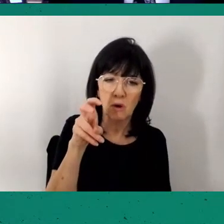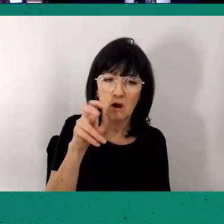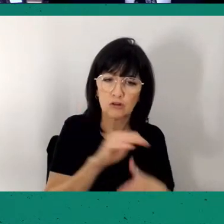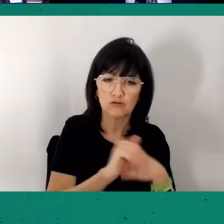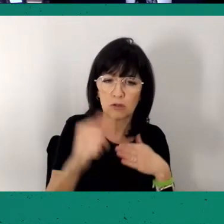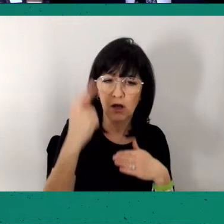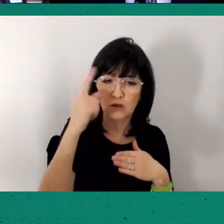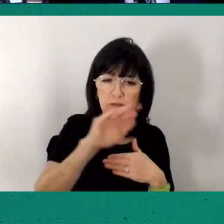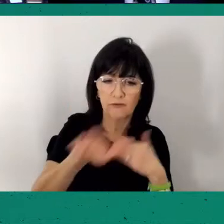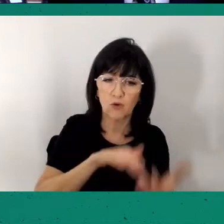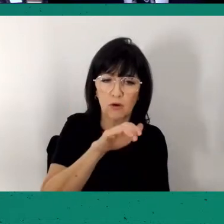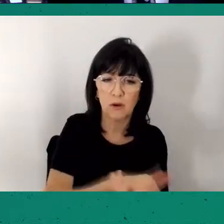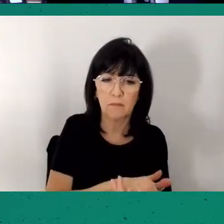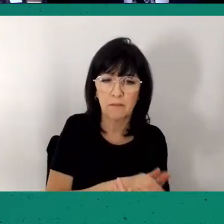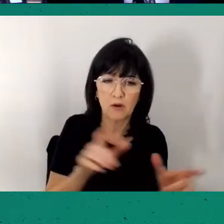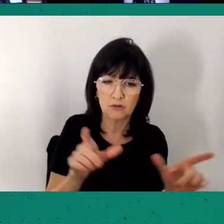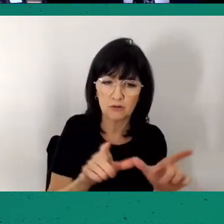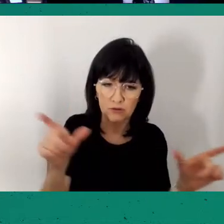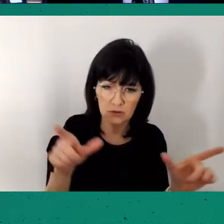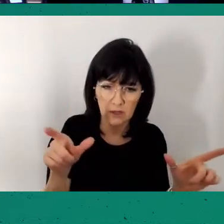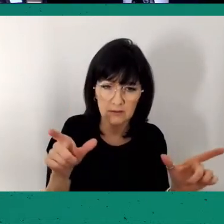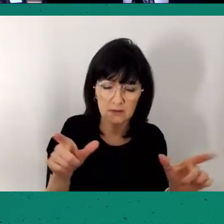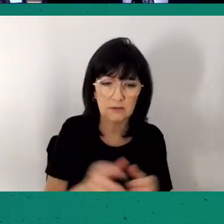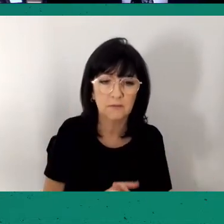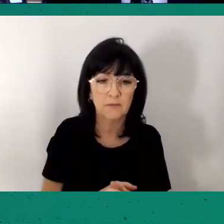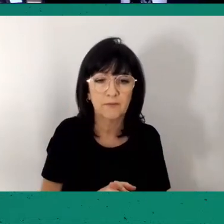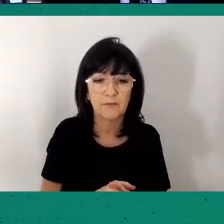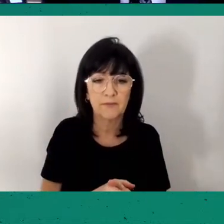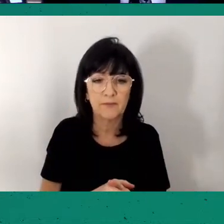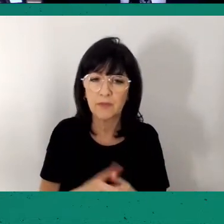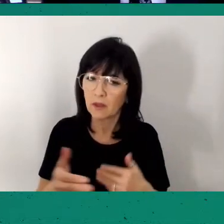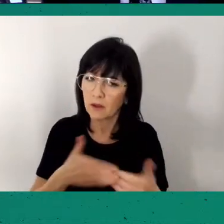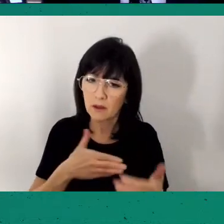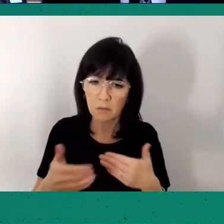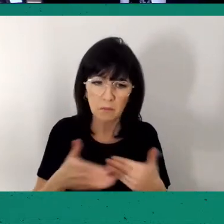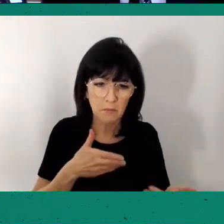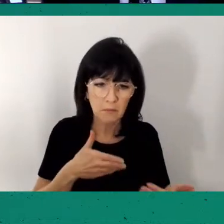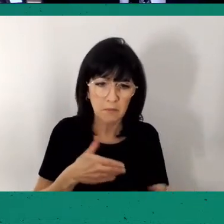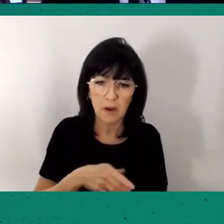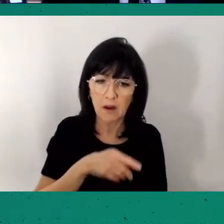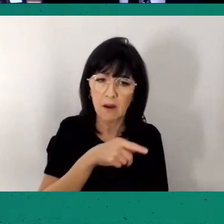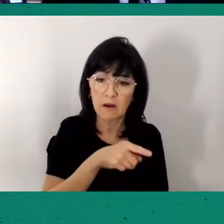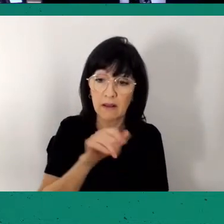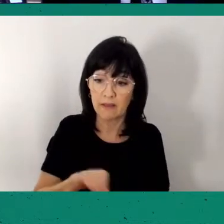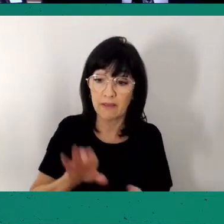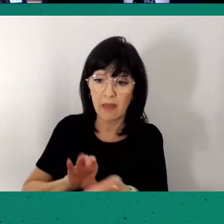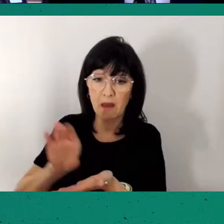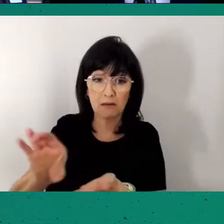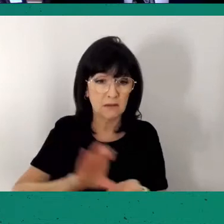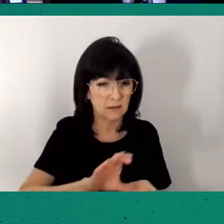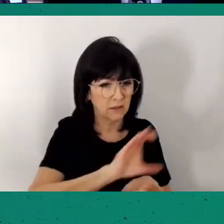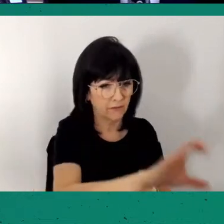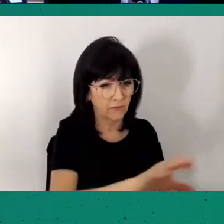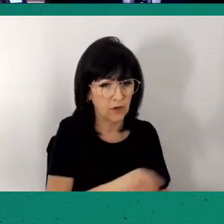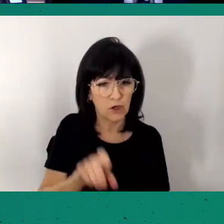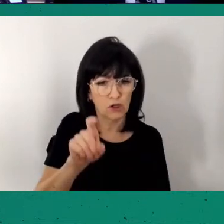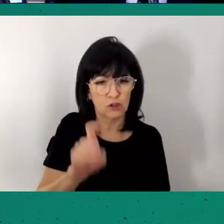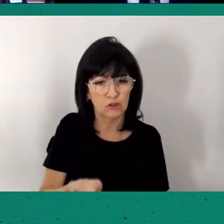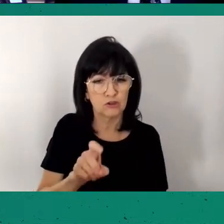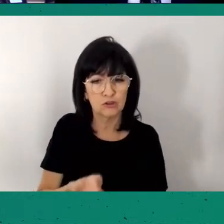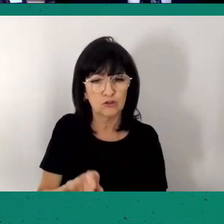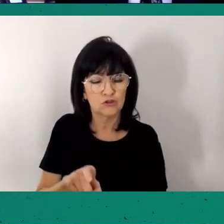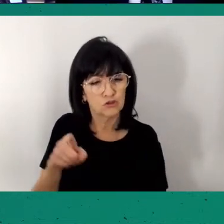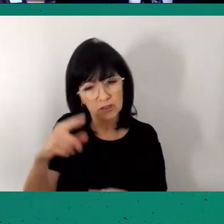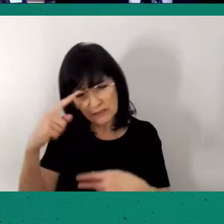The avails pass to the credit of the school fund. Yet the fund by law is apportioned according to the number of white